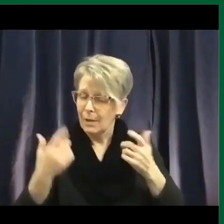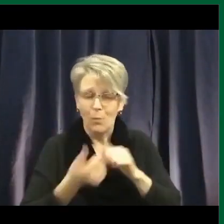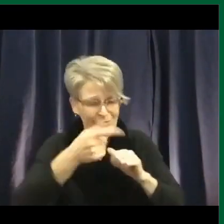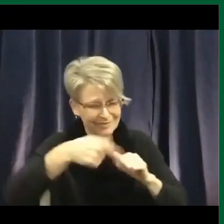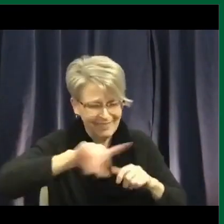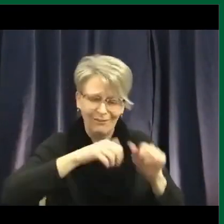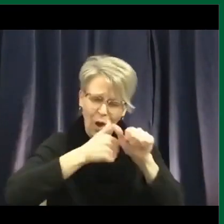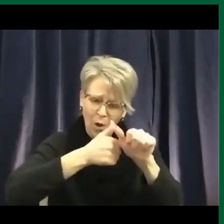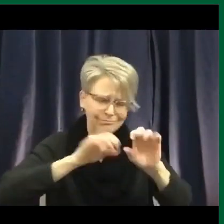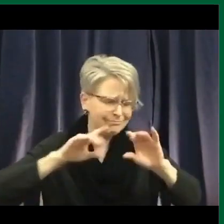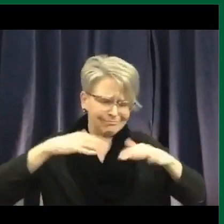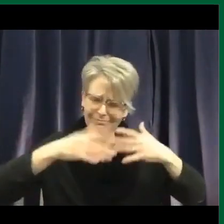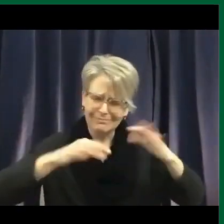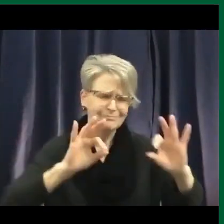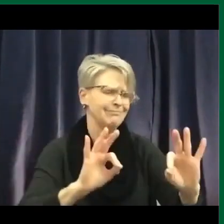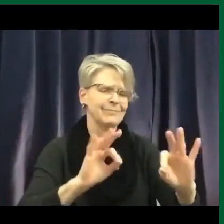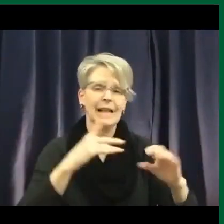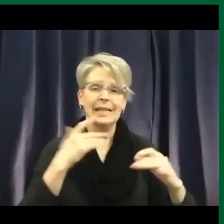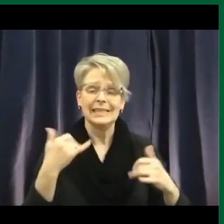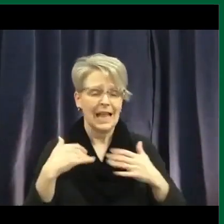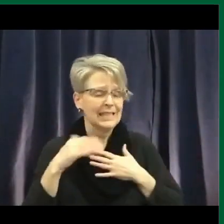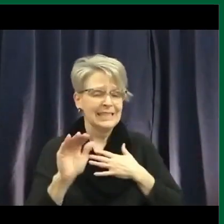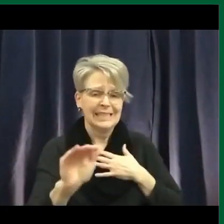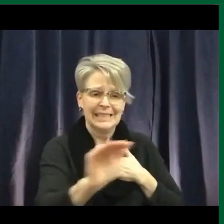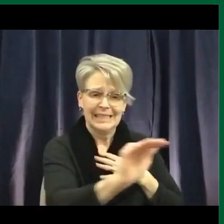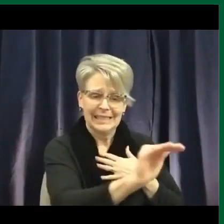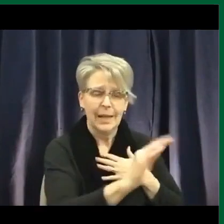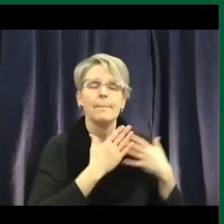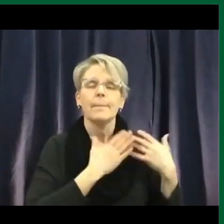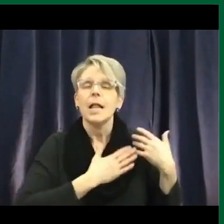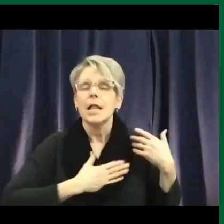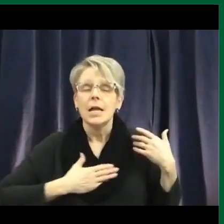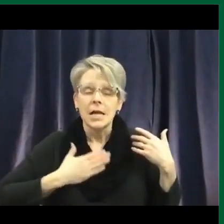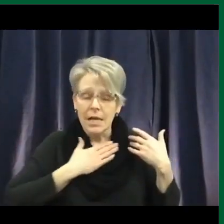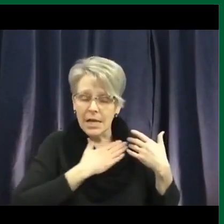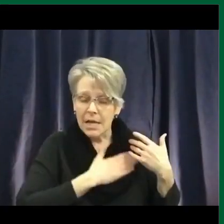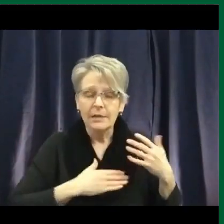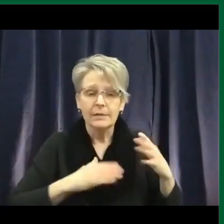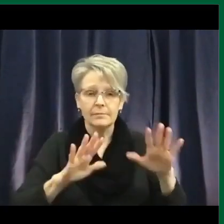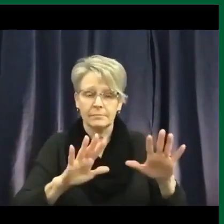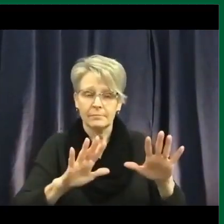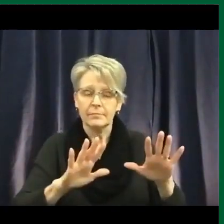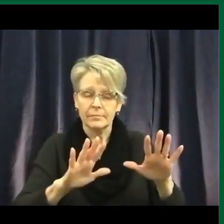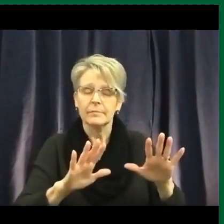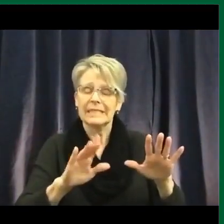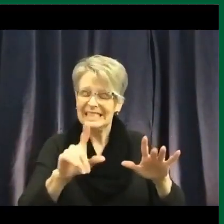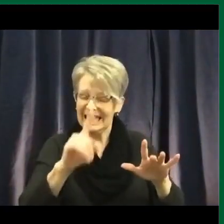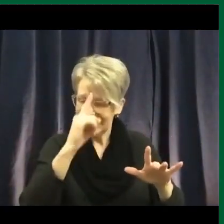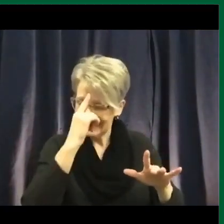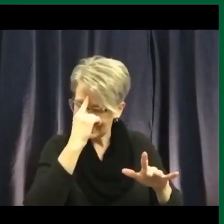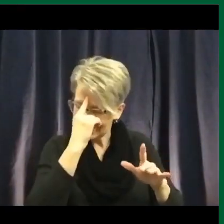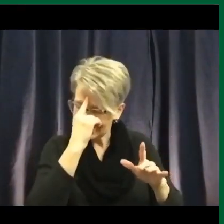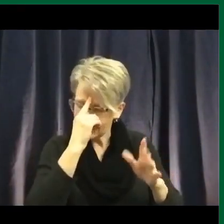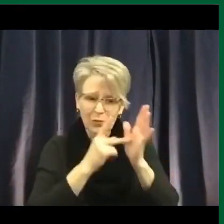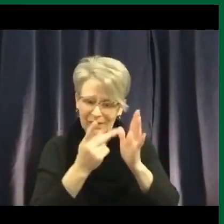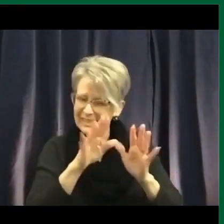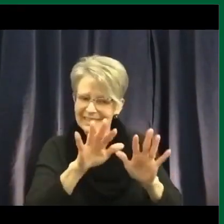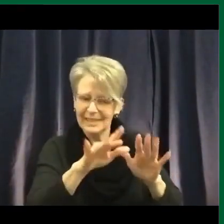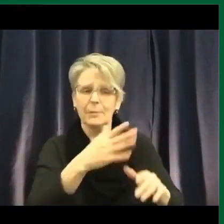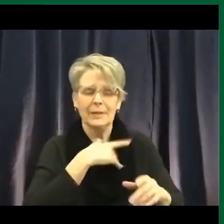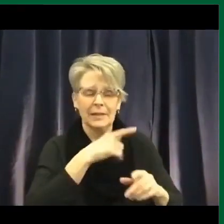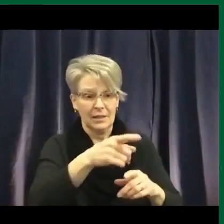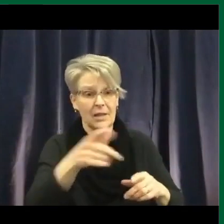in place, I would ask them to seriously consider getting or making their appointment, and when it is